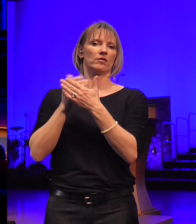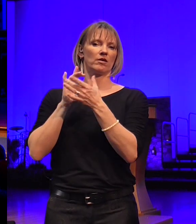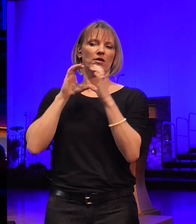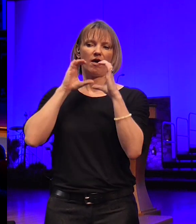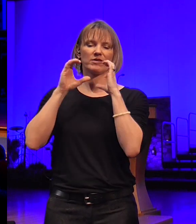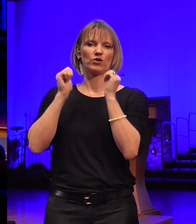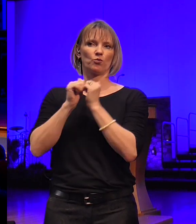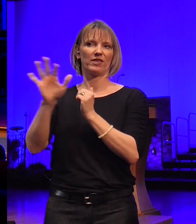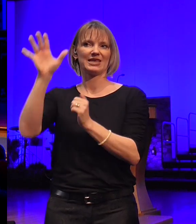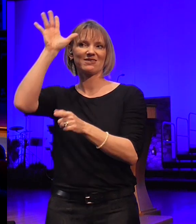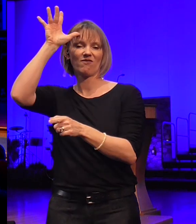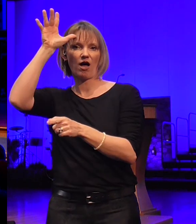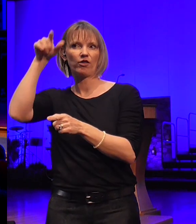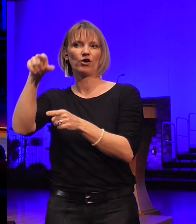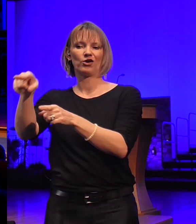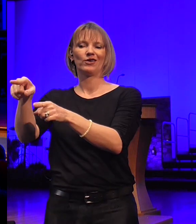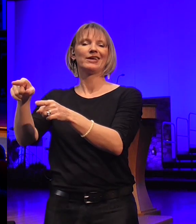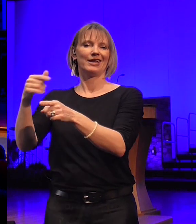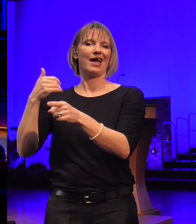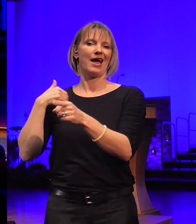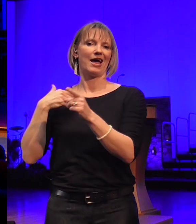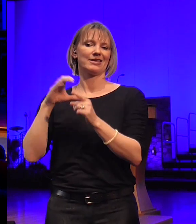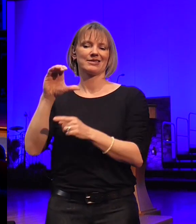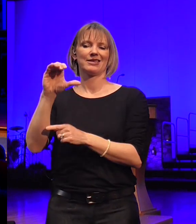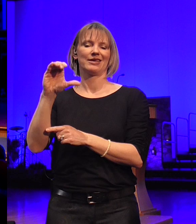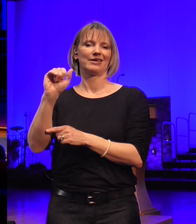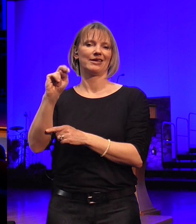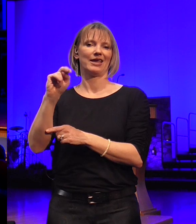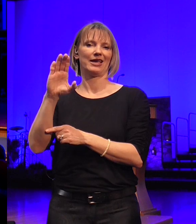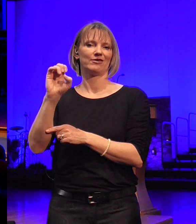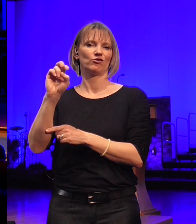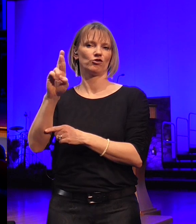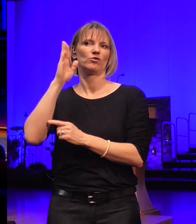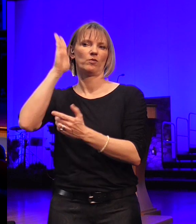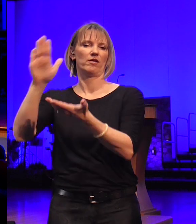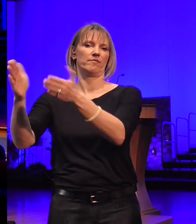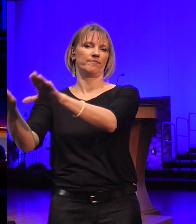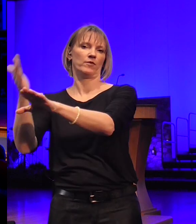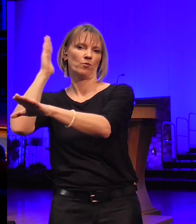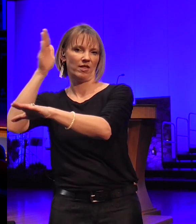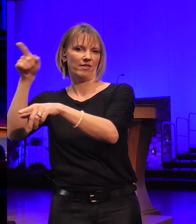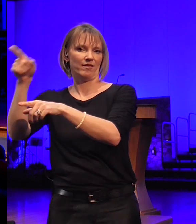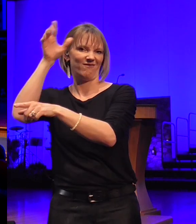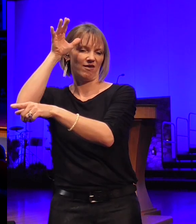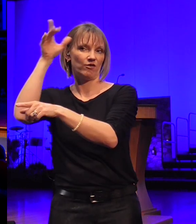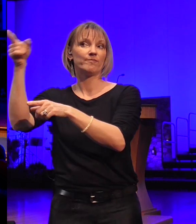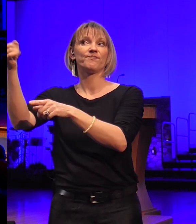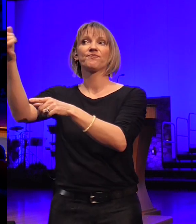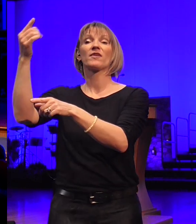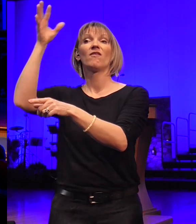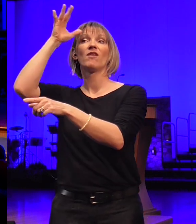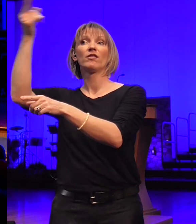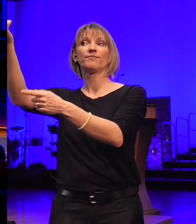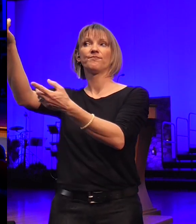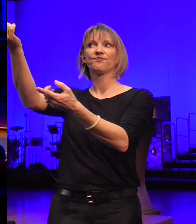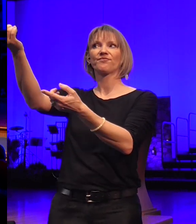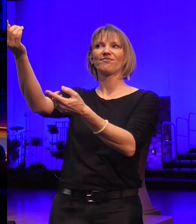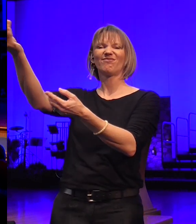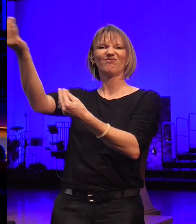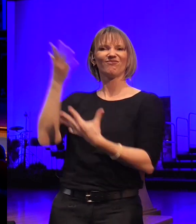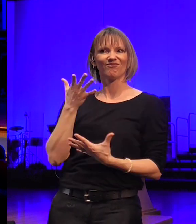in life, who has received a terminal cancer diagnosis. And he shares with his son that he has no